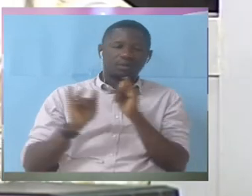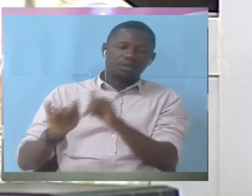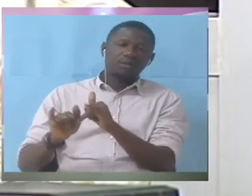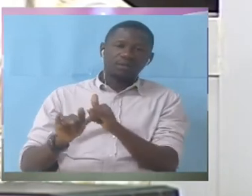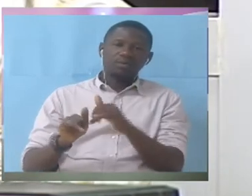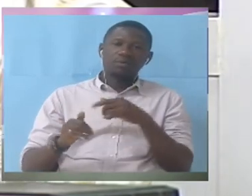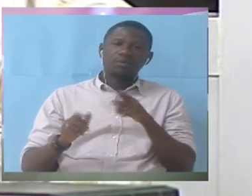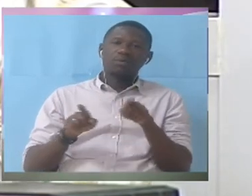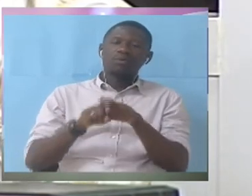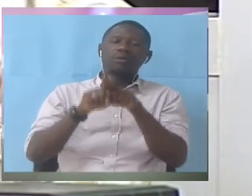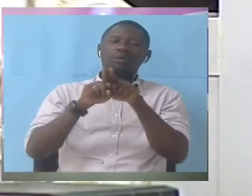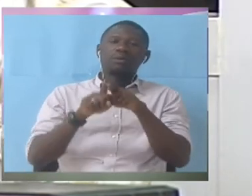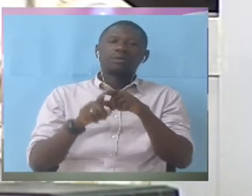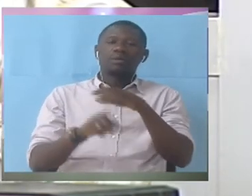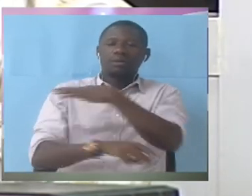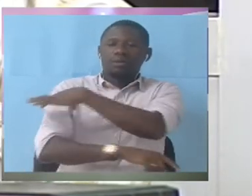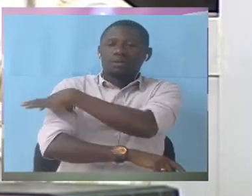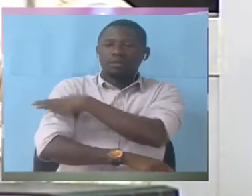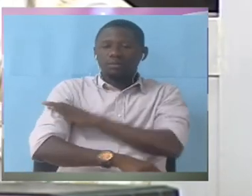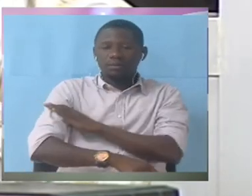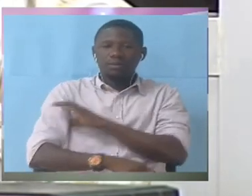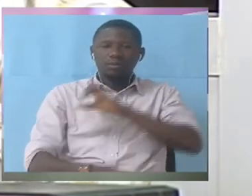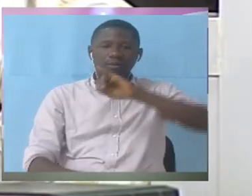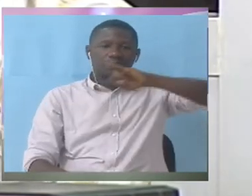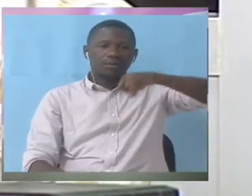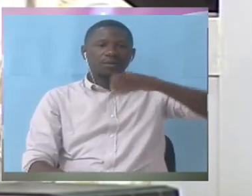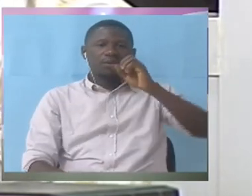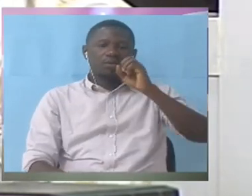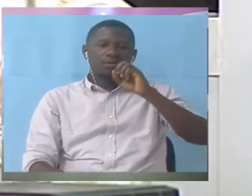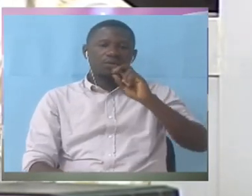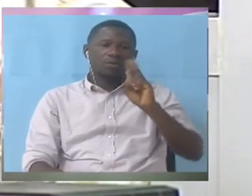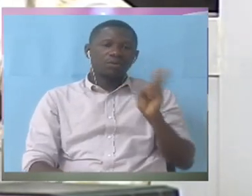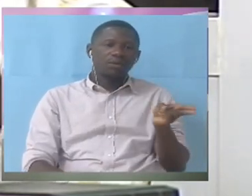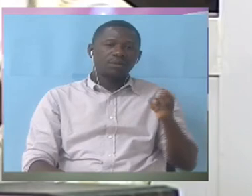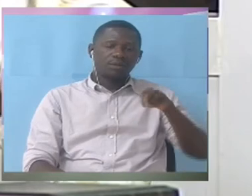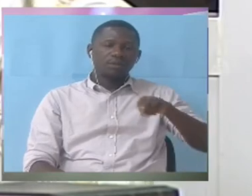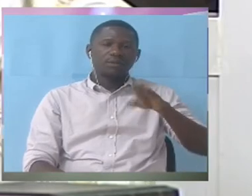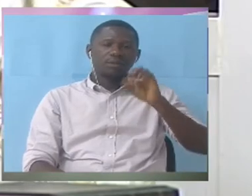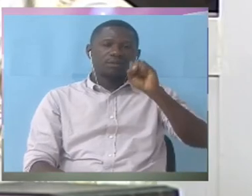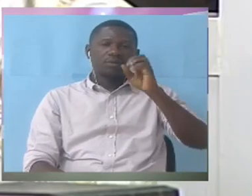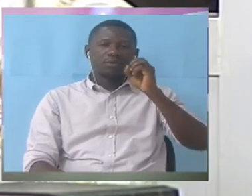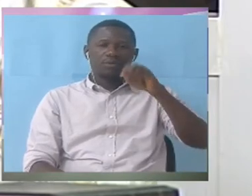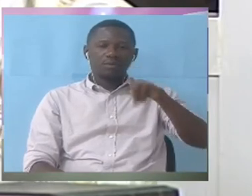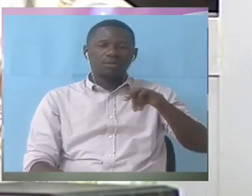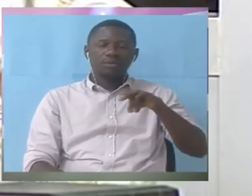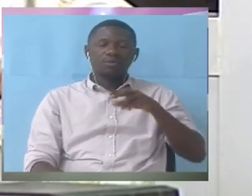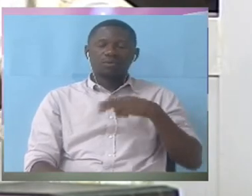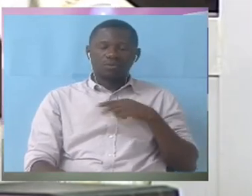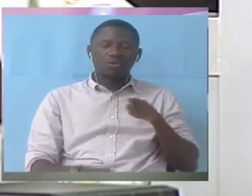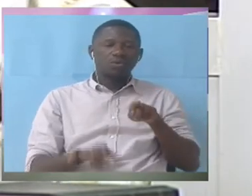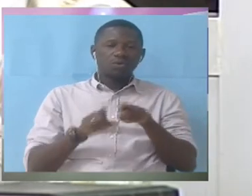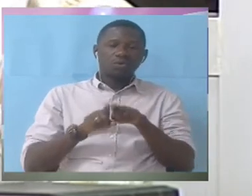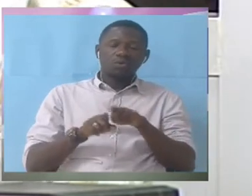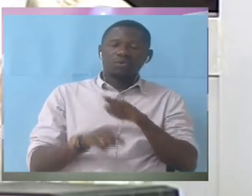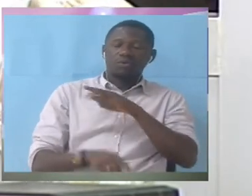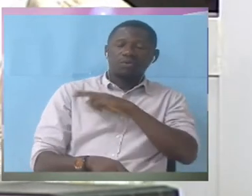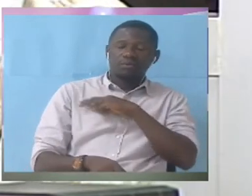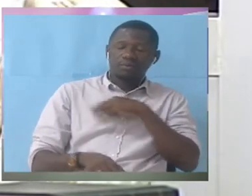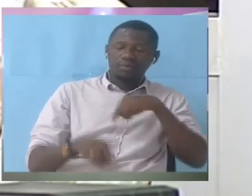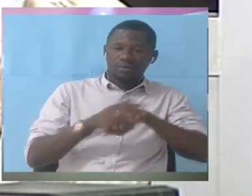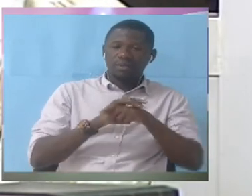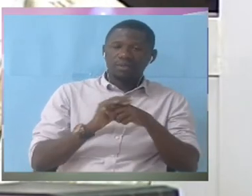captain johnson mo fa nekkon ak ñoo wax captain johnson who was also involved in an accident momi tamit could